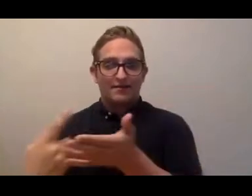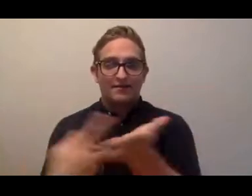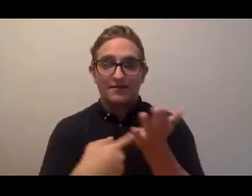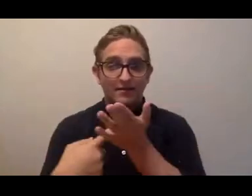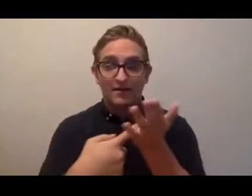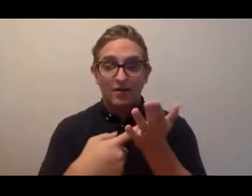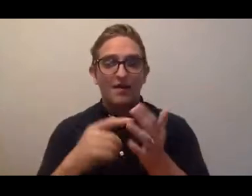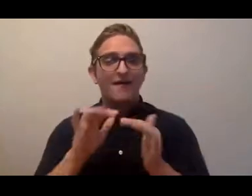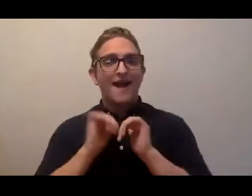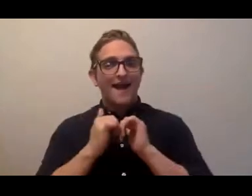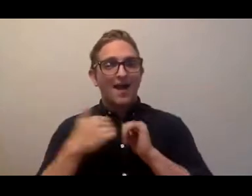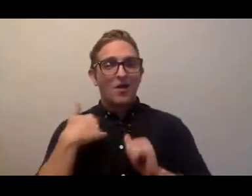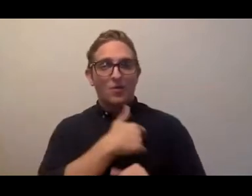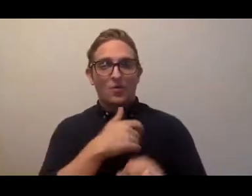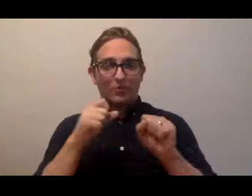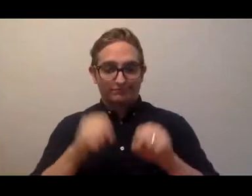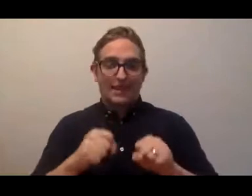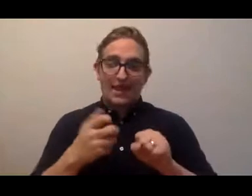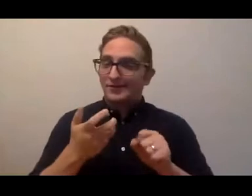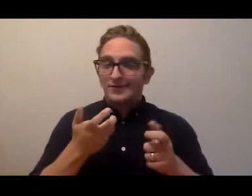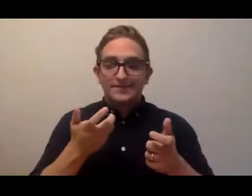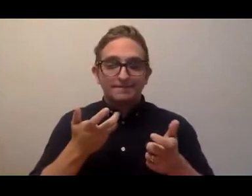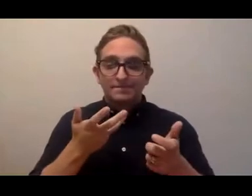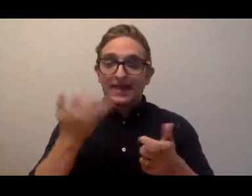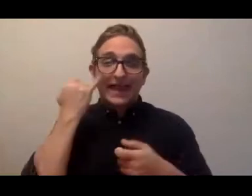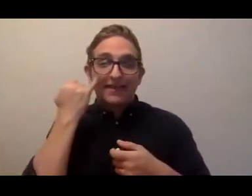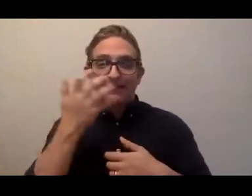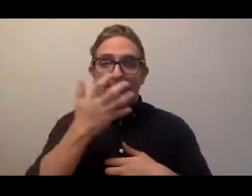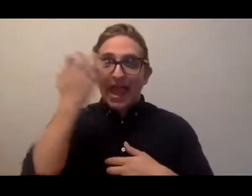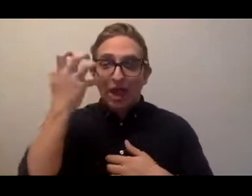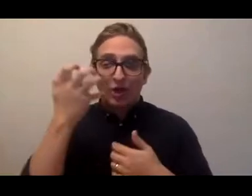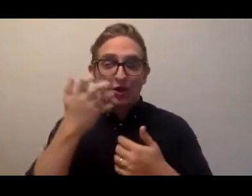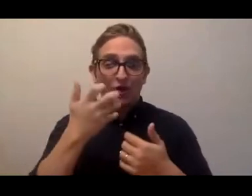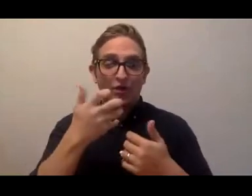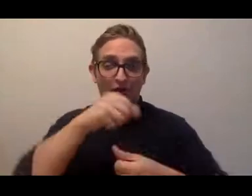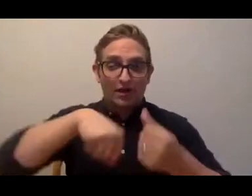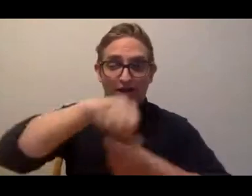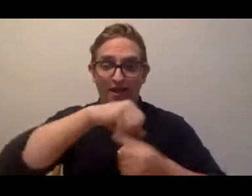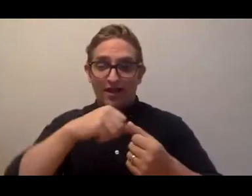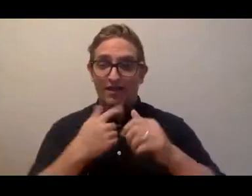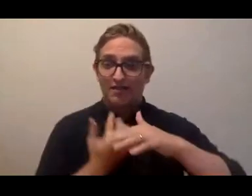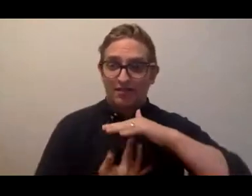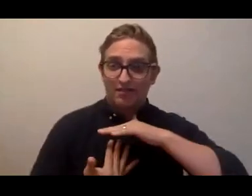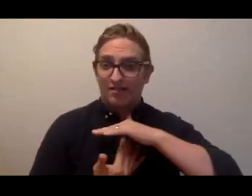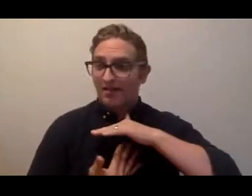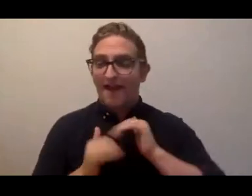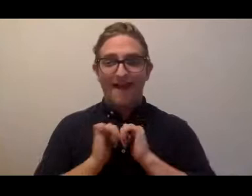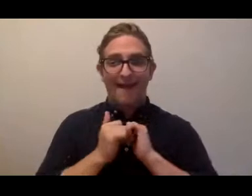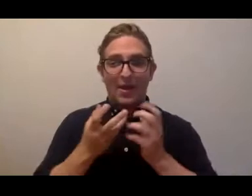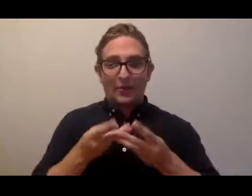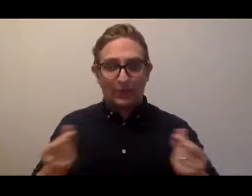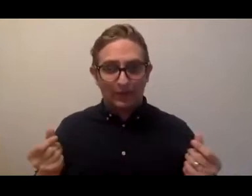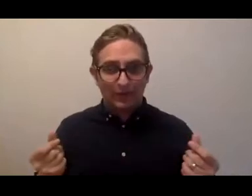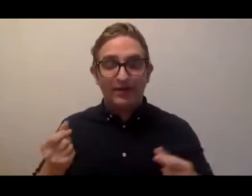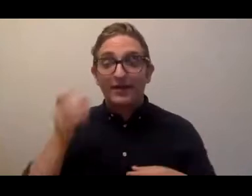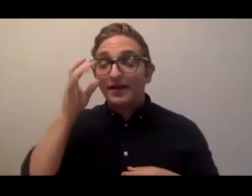individuals should do to deal with any anger or resentment that may be, kind of stirring inside of them? I